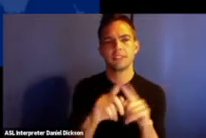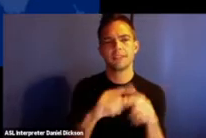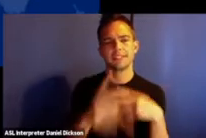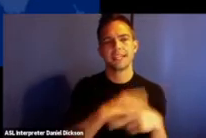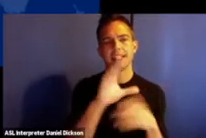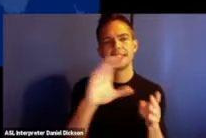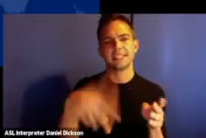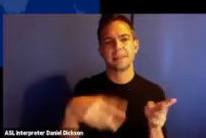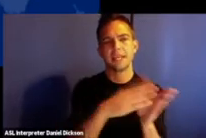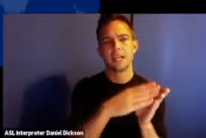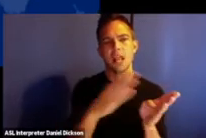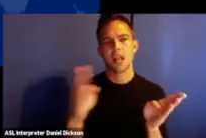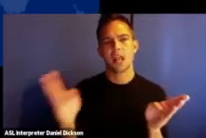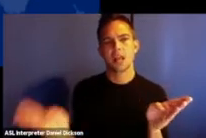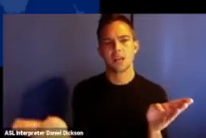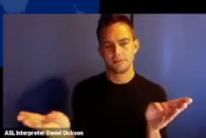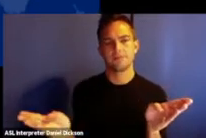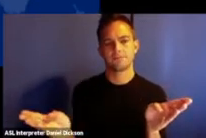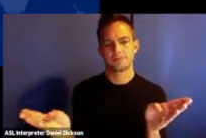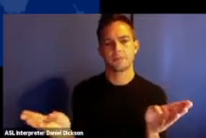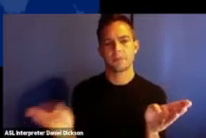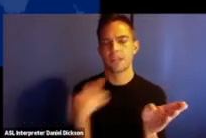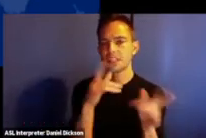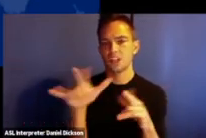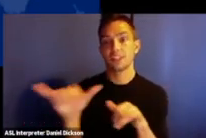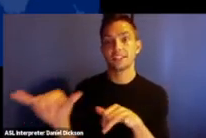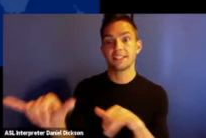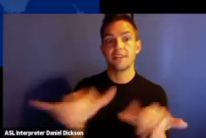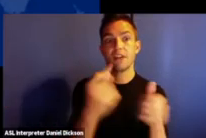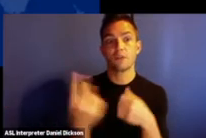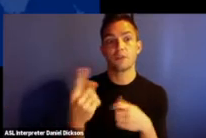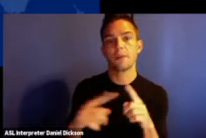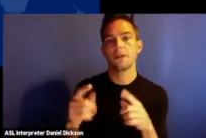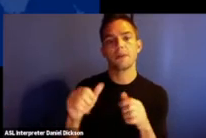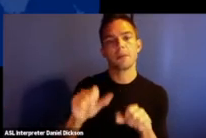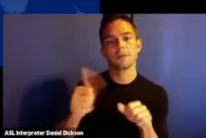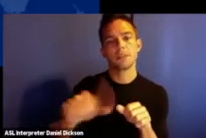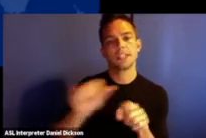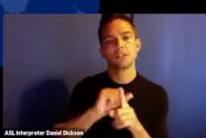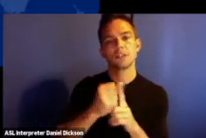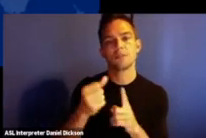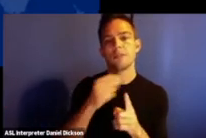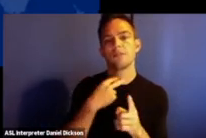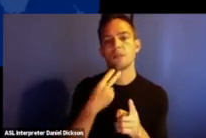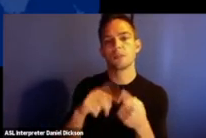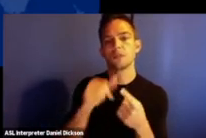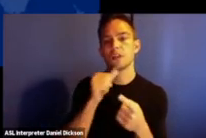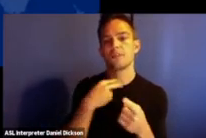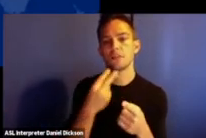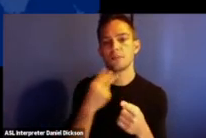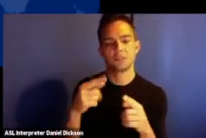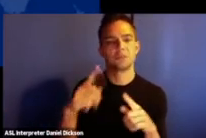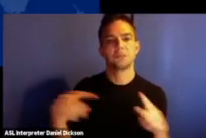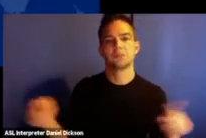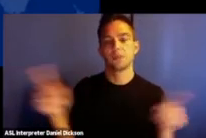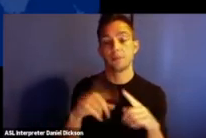this, it may not look the same for everyone, but it's possible in any circumstance from nonverbal to verbal. I do agree,